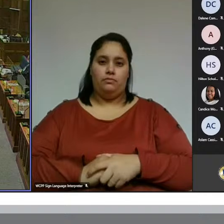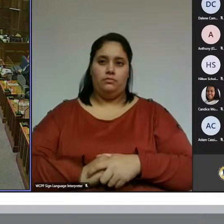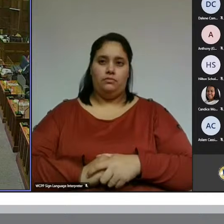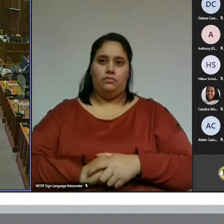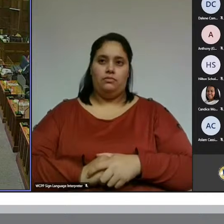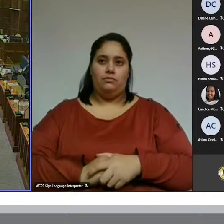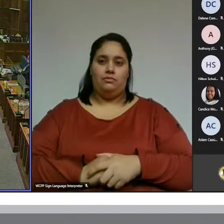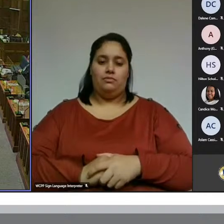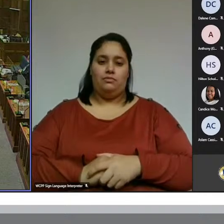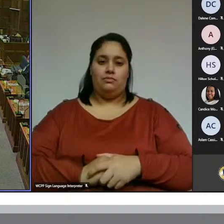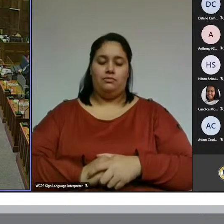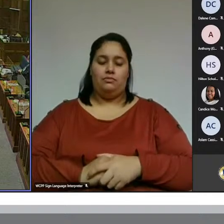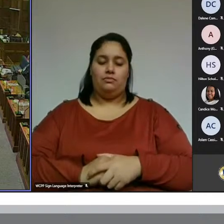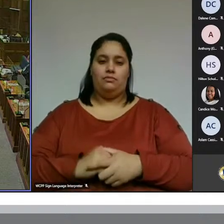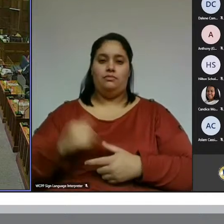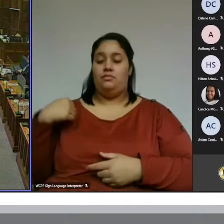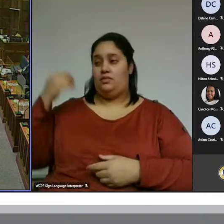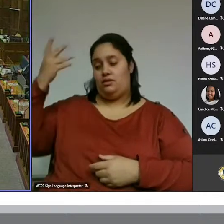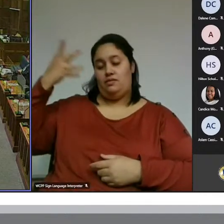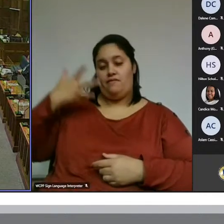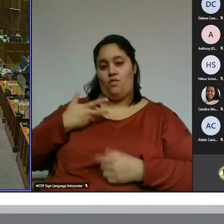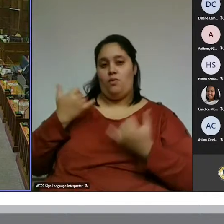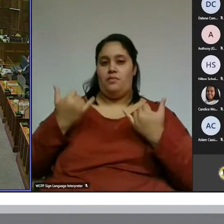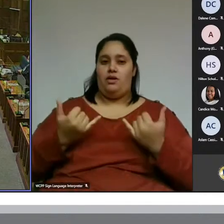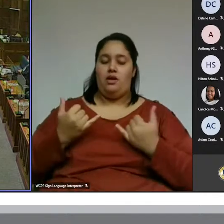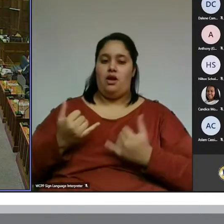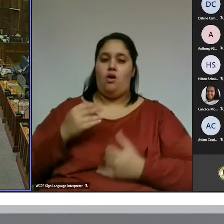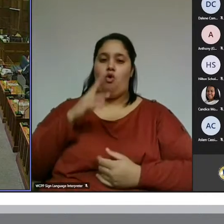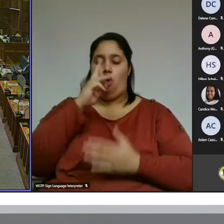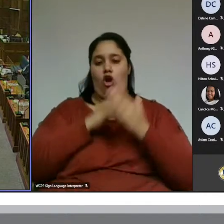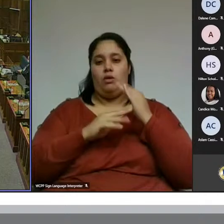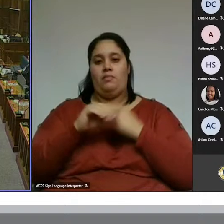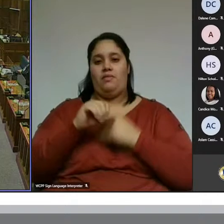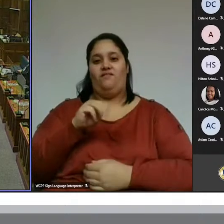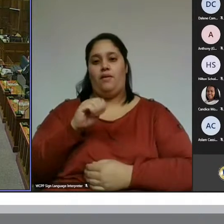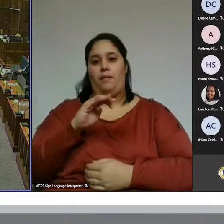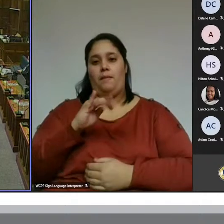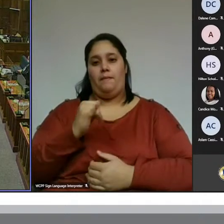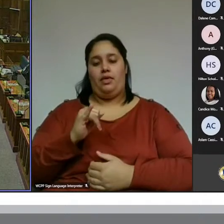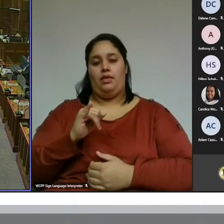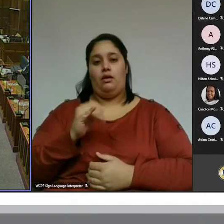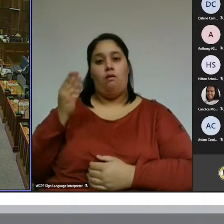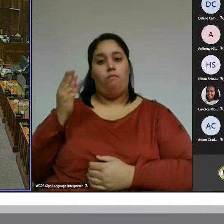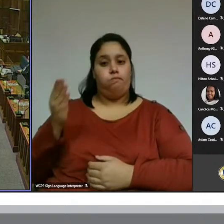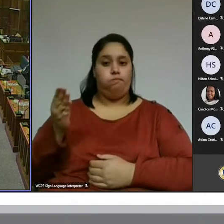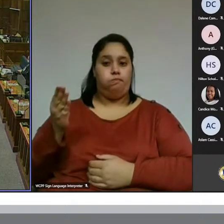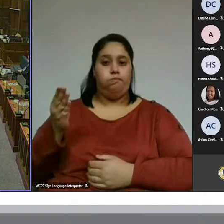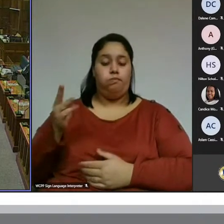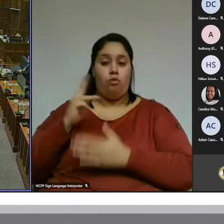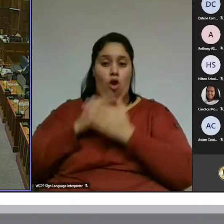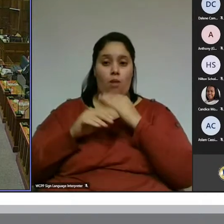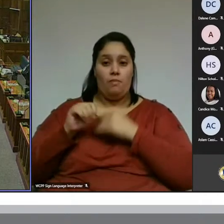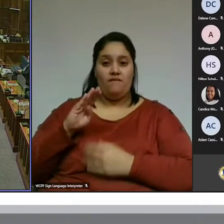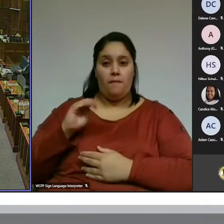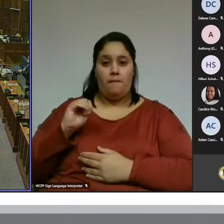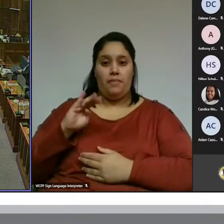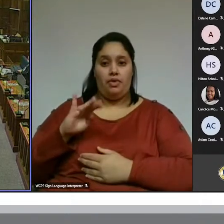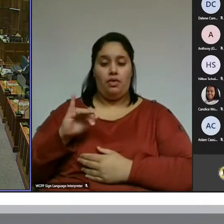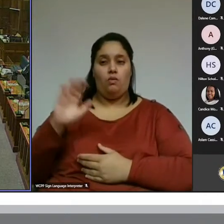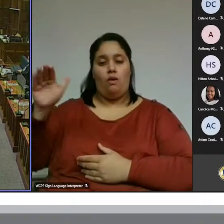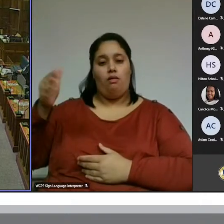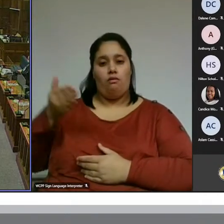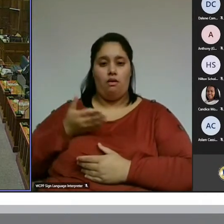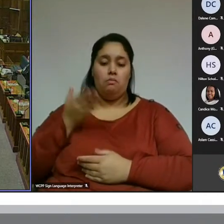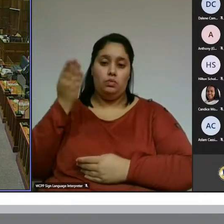I was just informed that the Honourable Wimby is on the line. Honourable Wimby, be